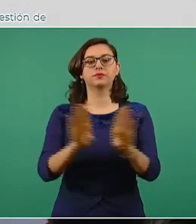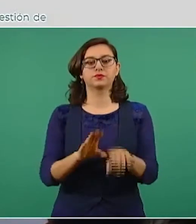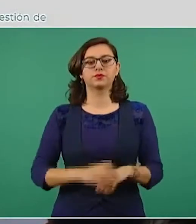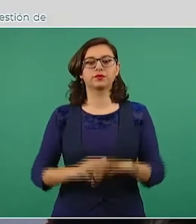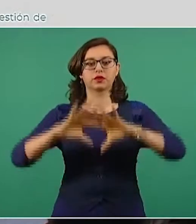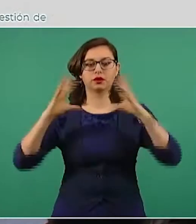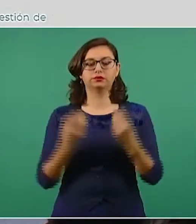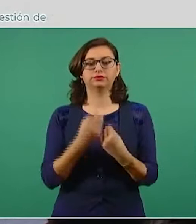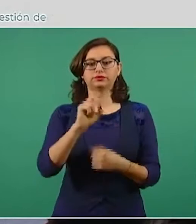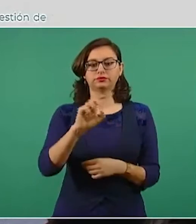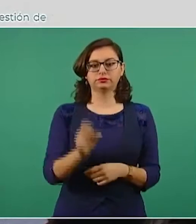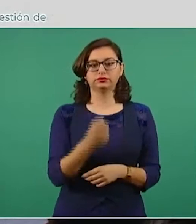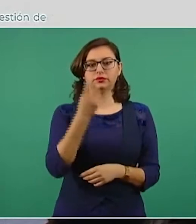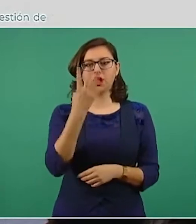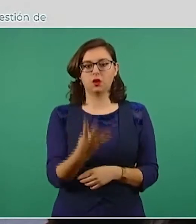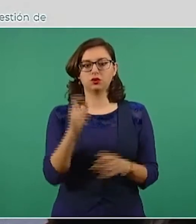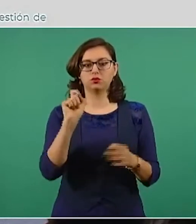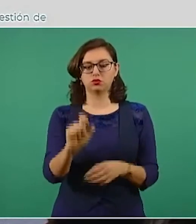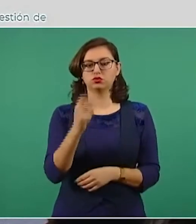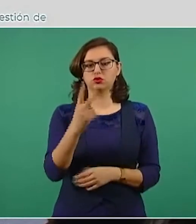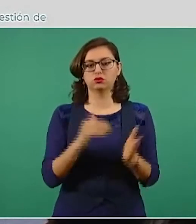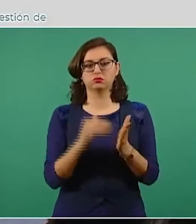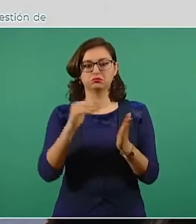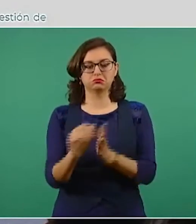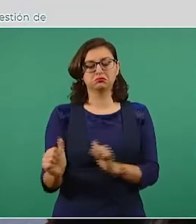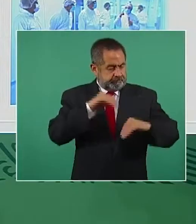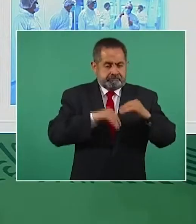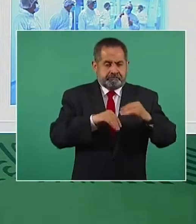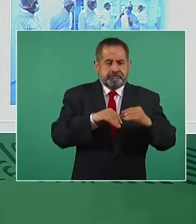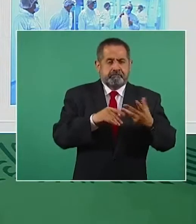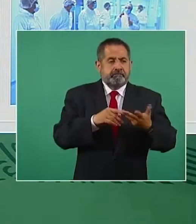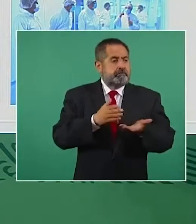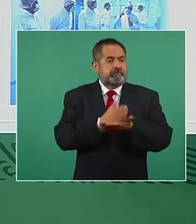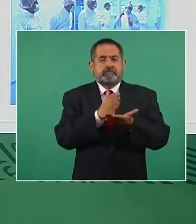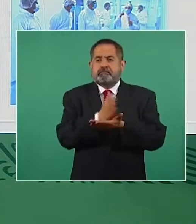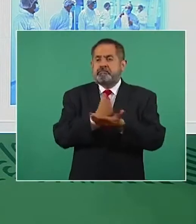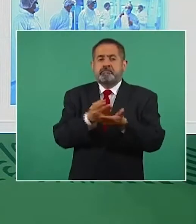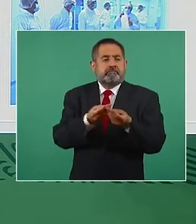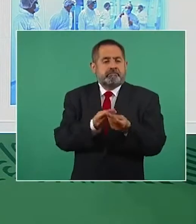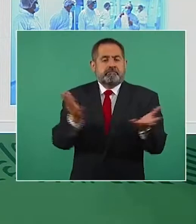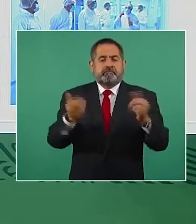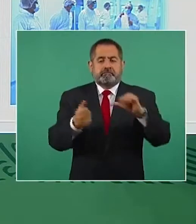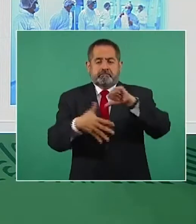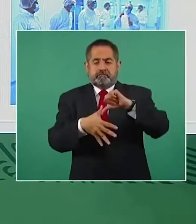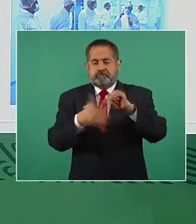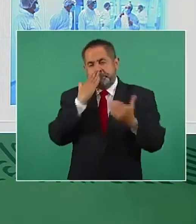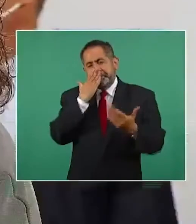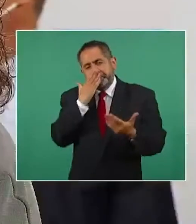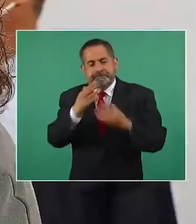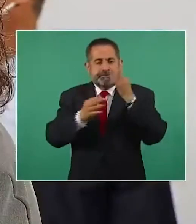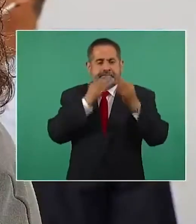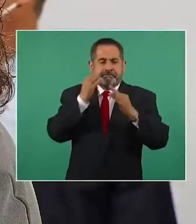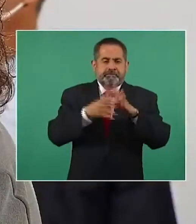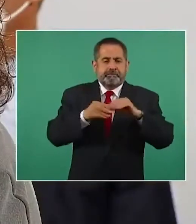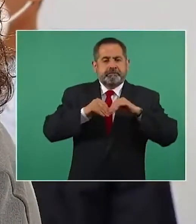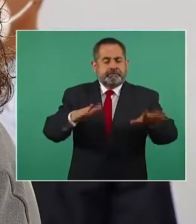is ready to bottle AstraZeneca's COVID-19 vaccine. Acceso a muchos países de América Latina es una gran noticia. Granting